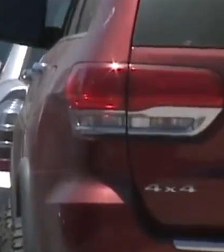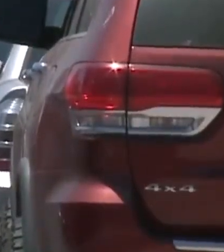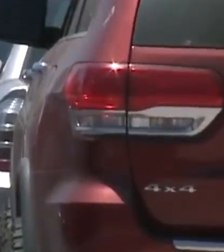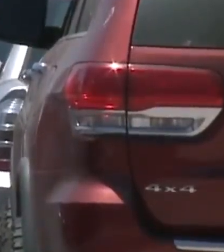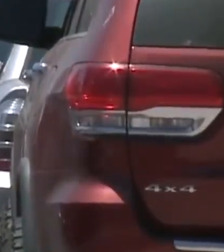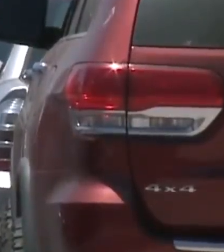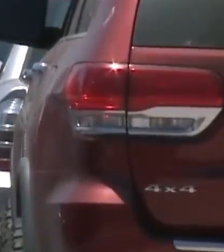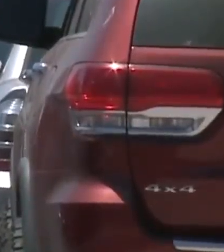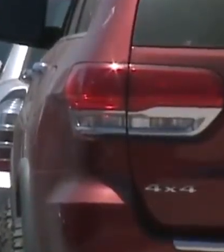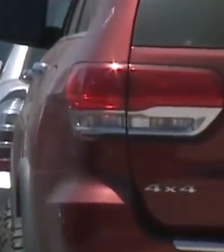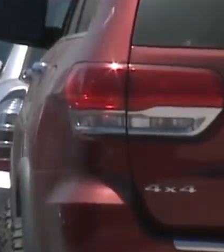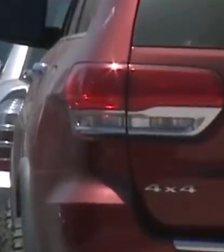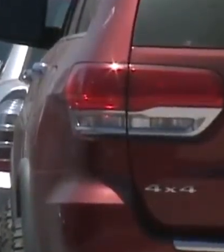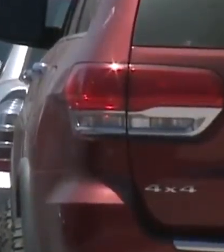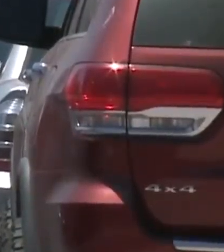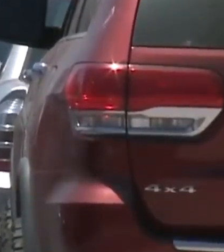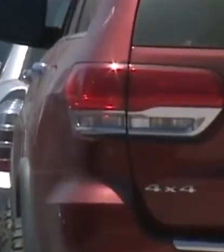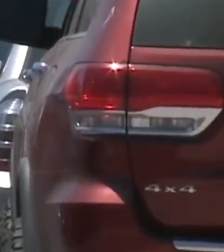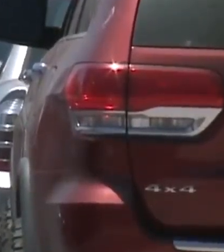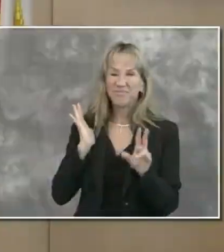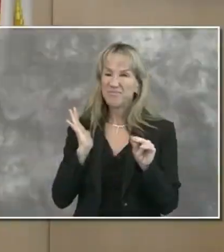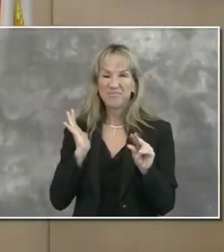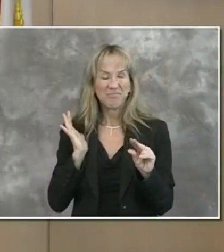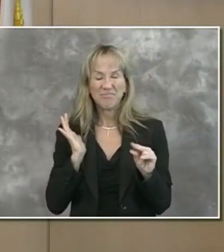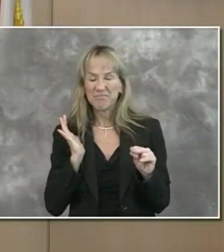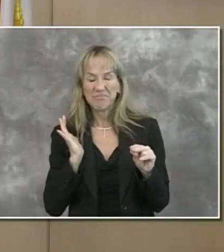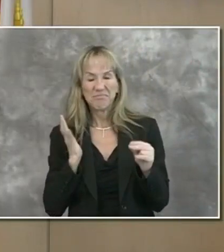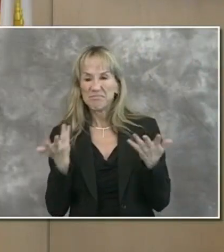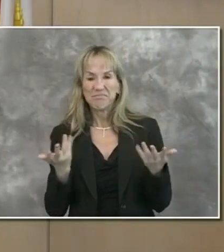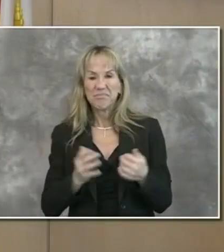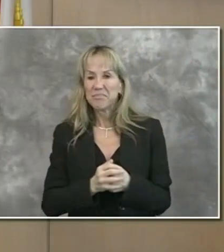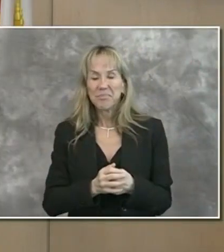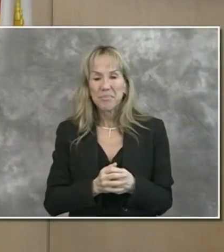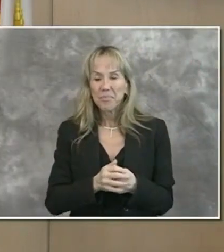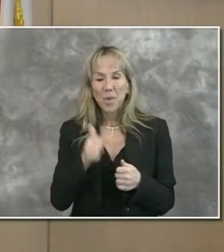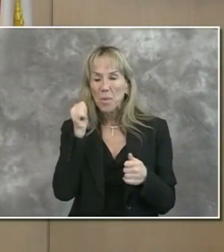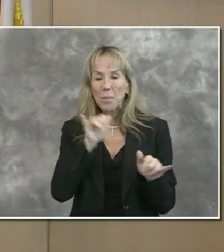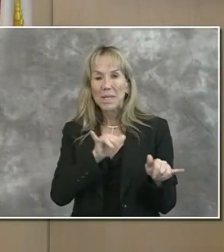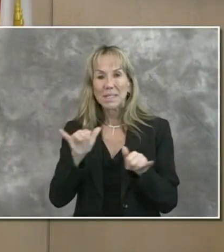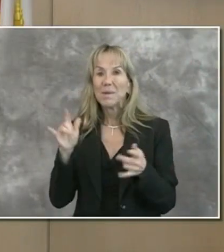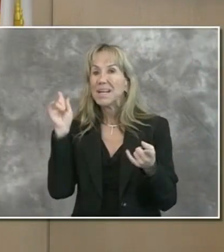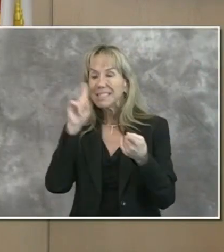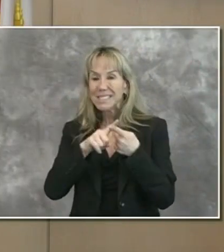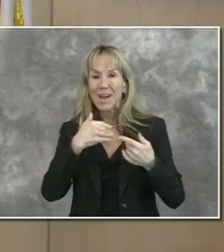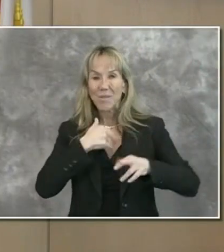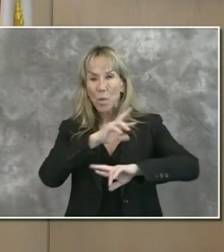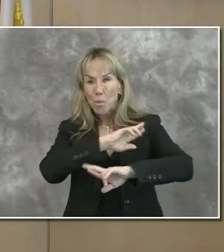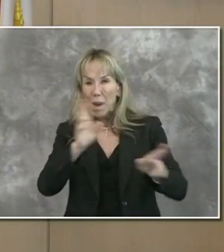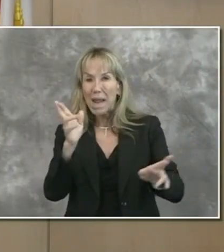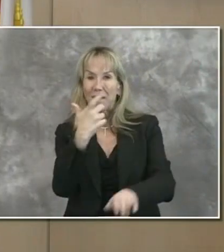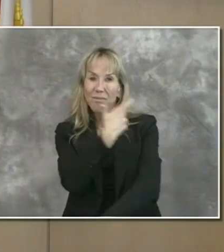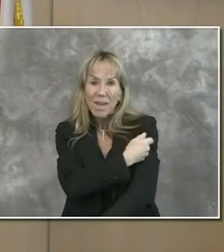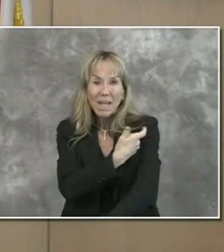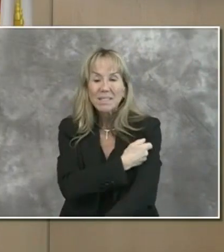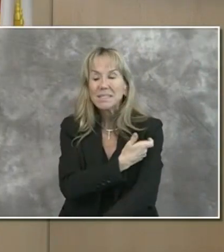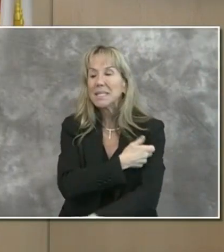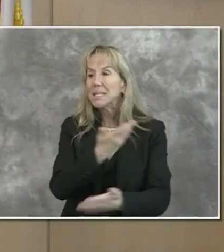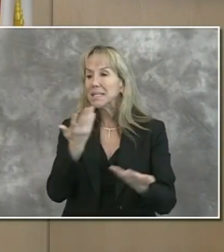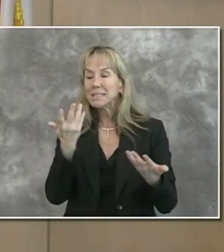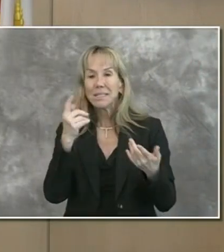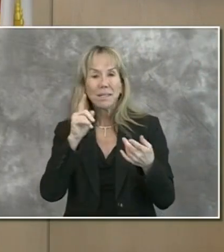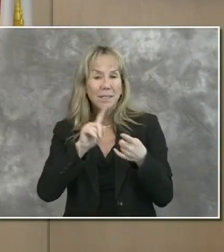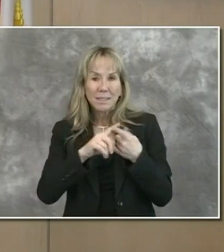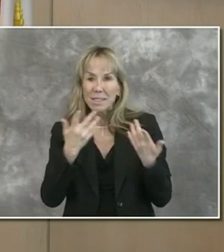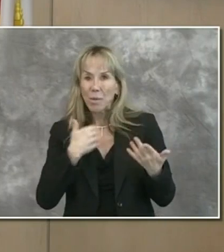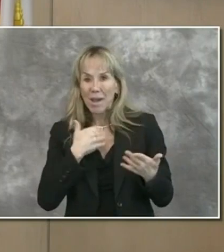we're told things will not be as they were before. Most likely, until we get vaccines in place to allow us to get some type of